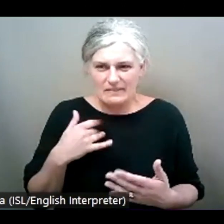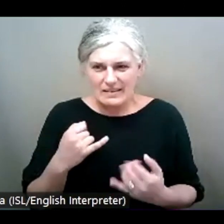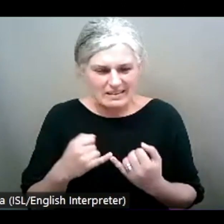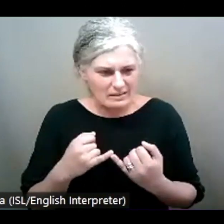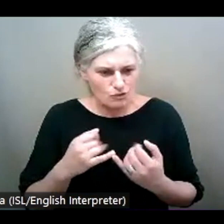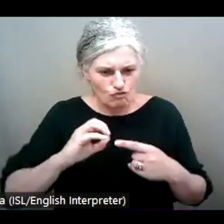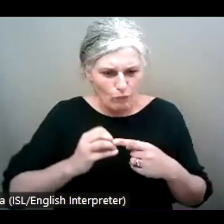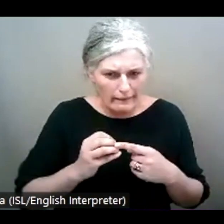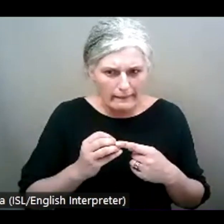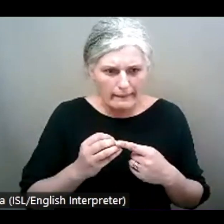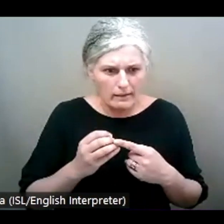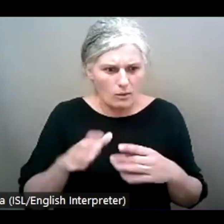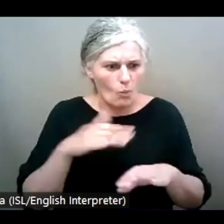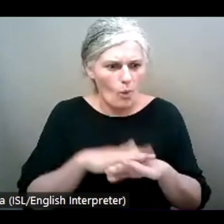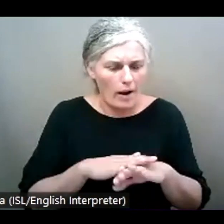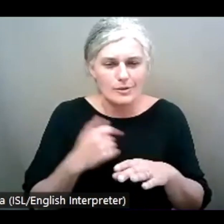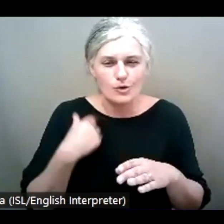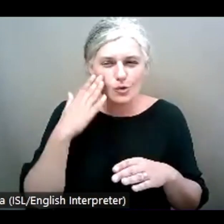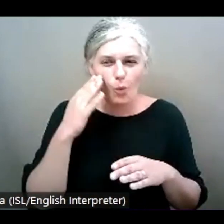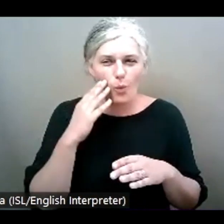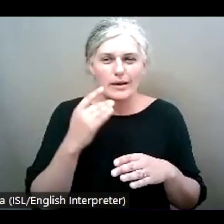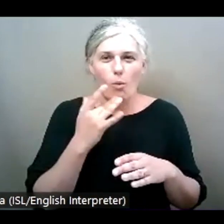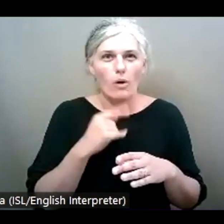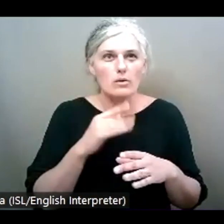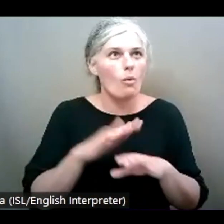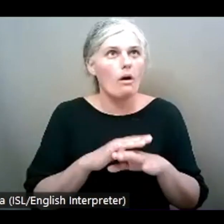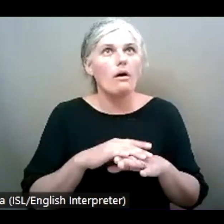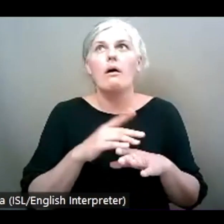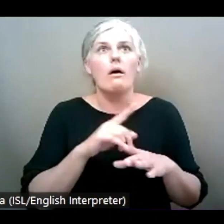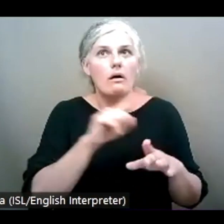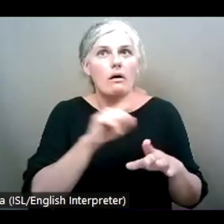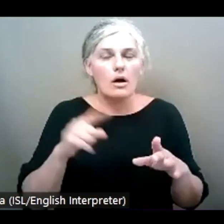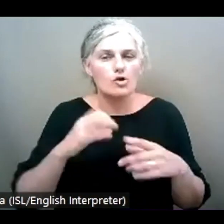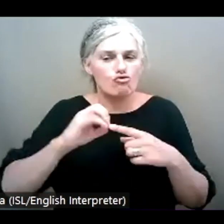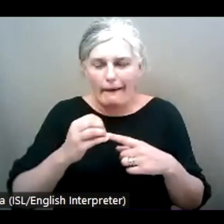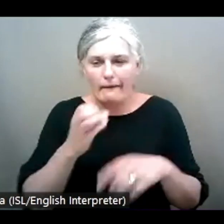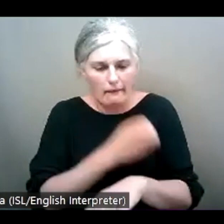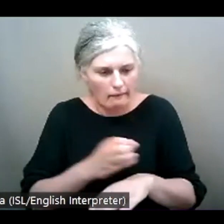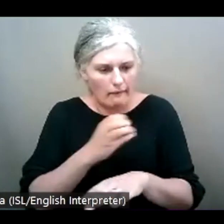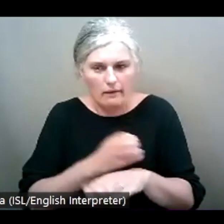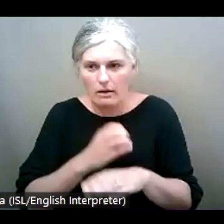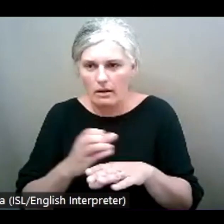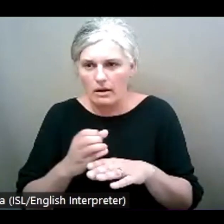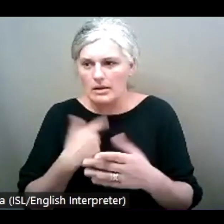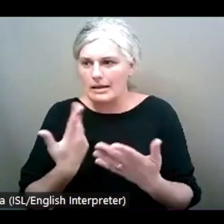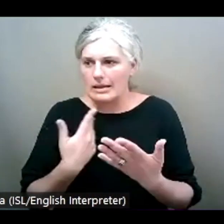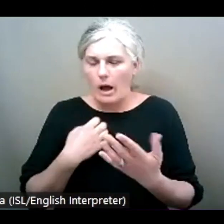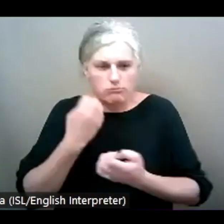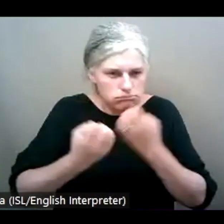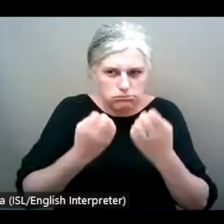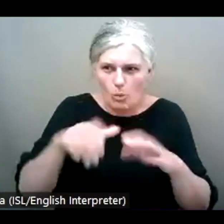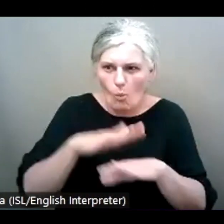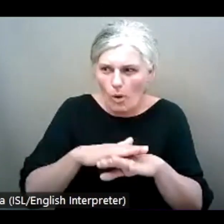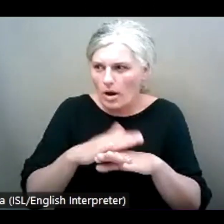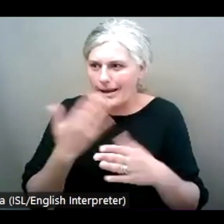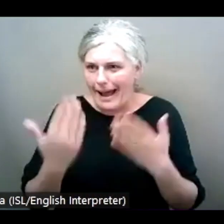finger in it to keep the water coming out, Peter, and you're constantly trying to keep the dike from exploding and